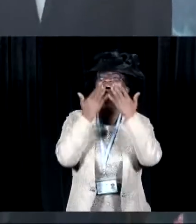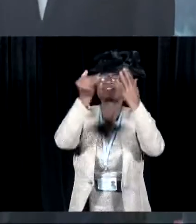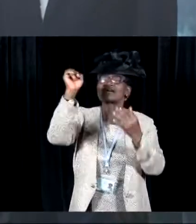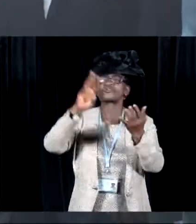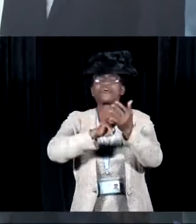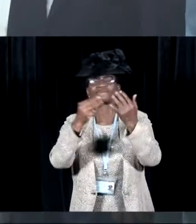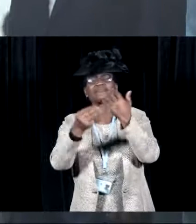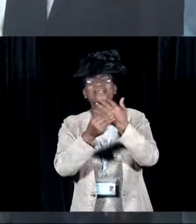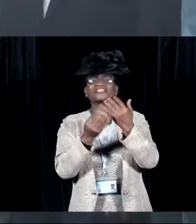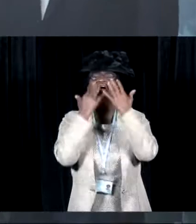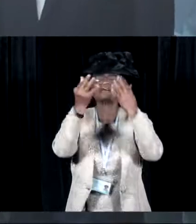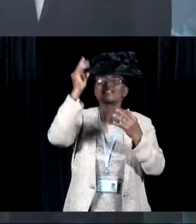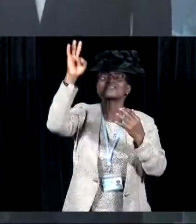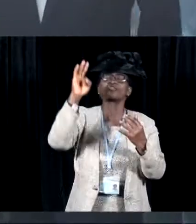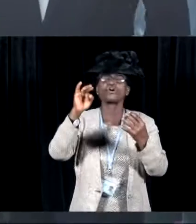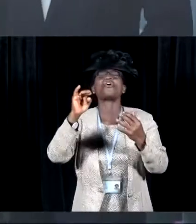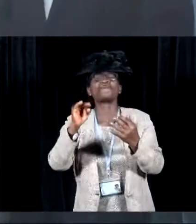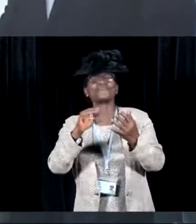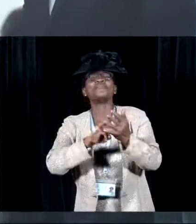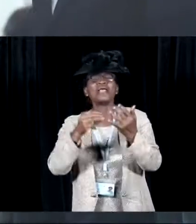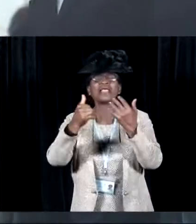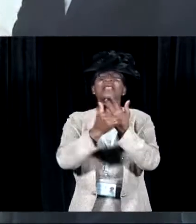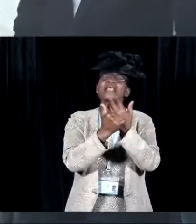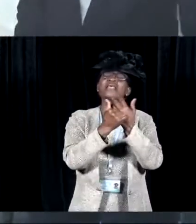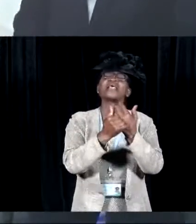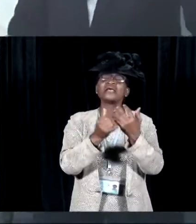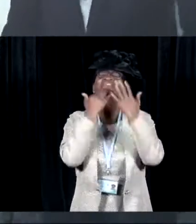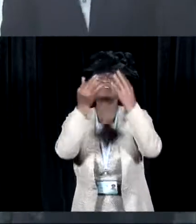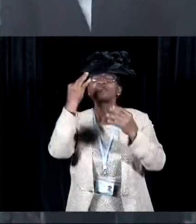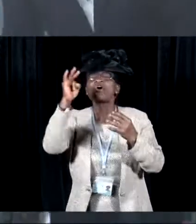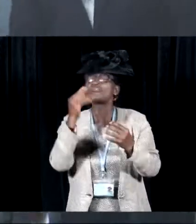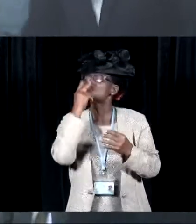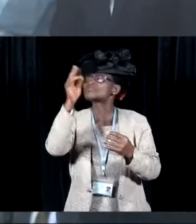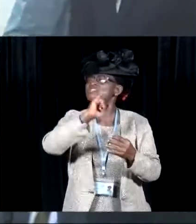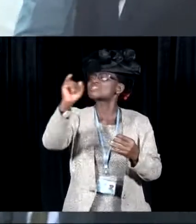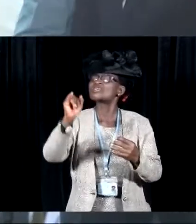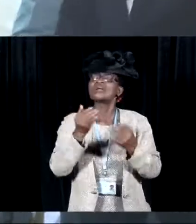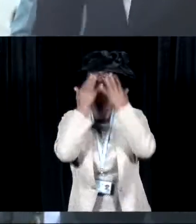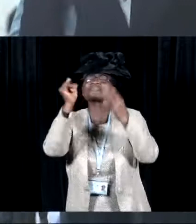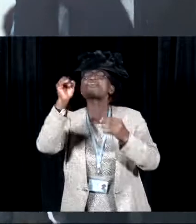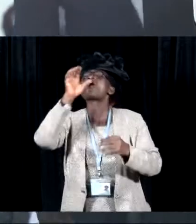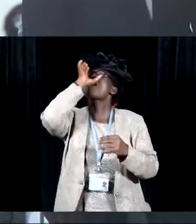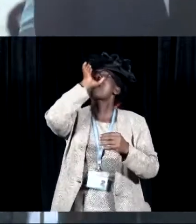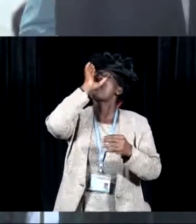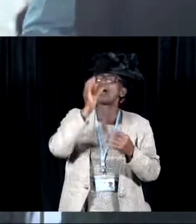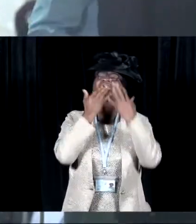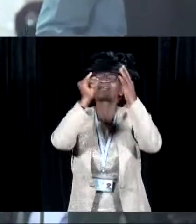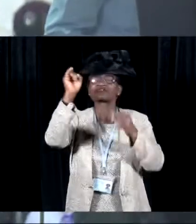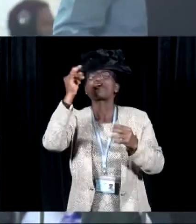much. Okwe Sisu. Okwe Gigi. Okwe Bibu. Okwe